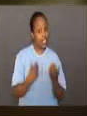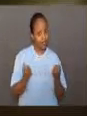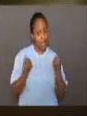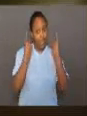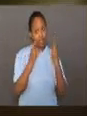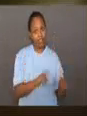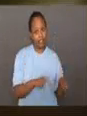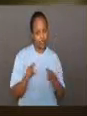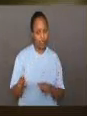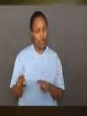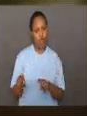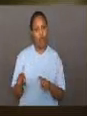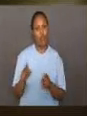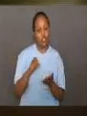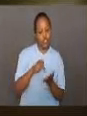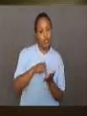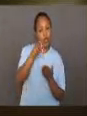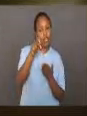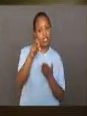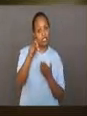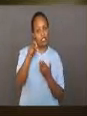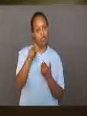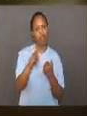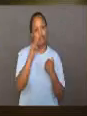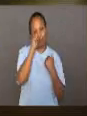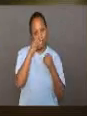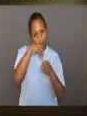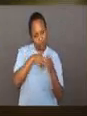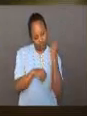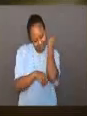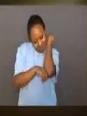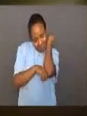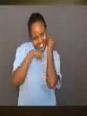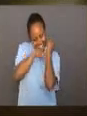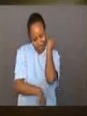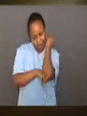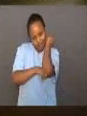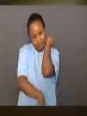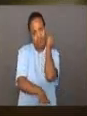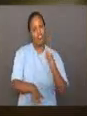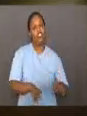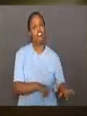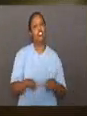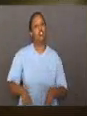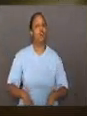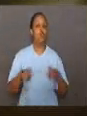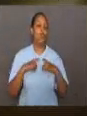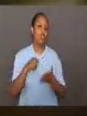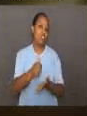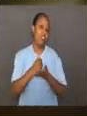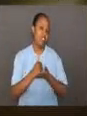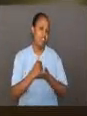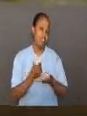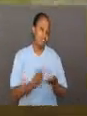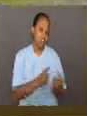understanding will help democracy to become deep-rooted so that Ethiopia can move into a better